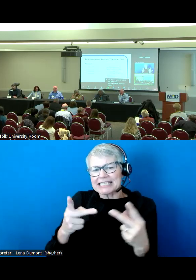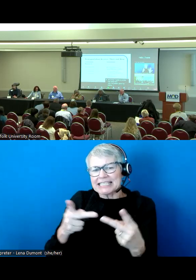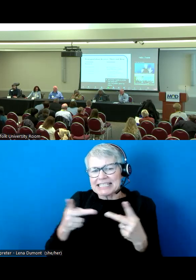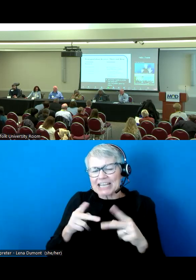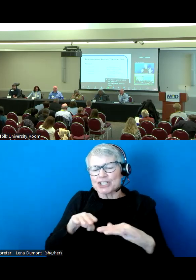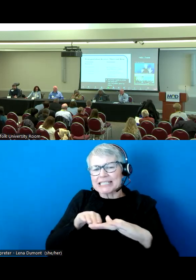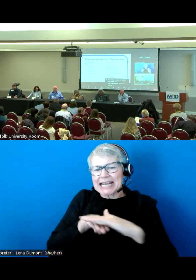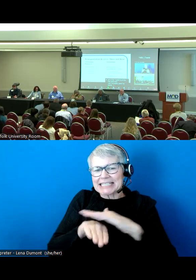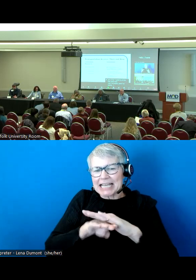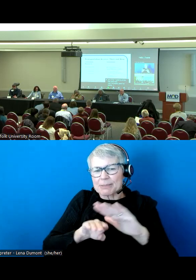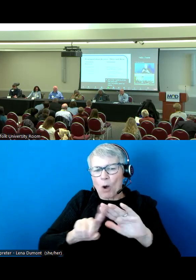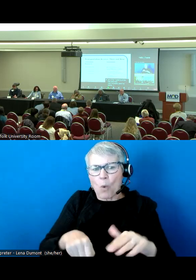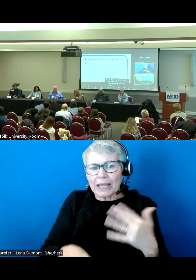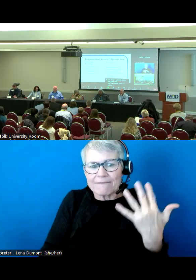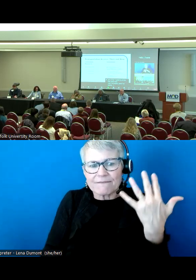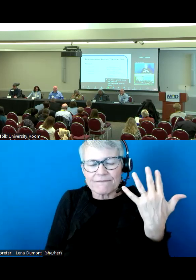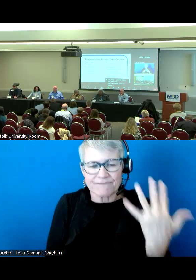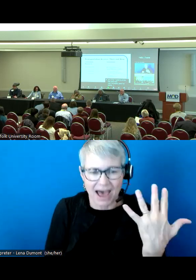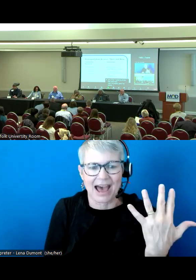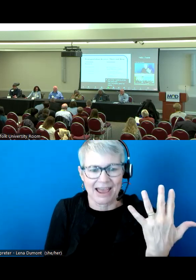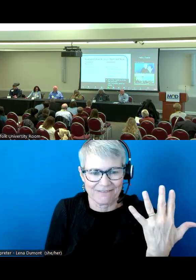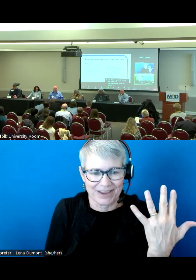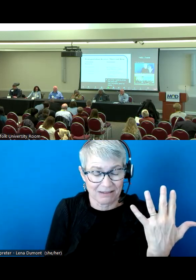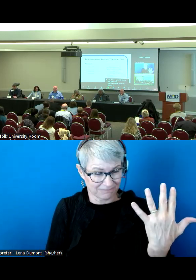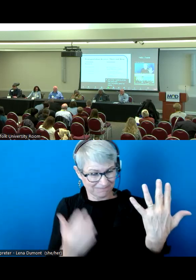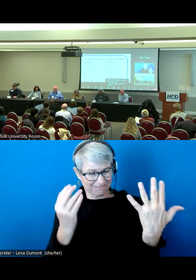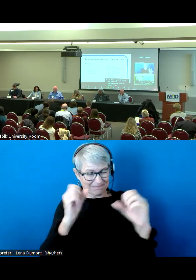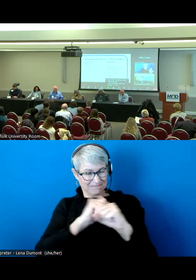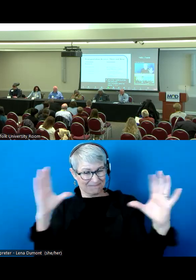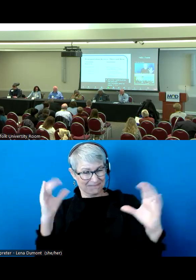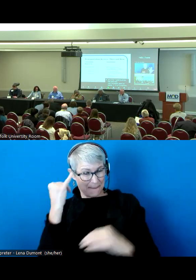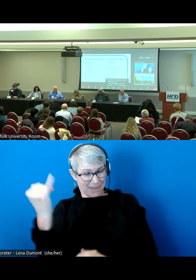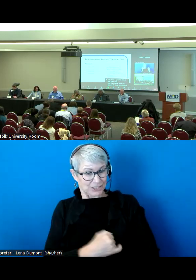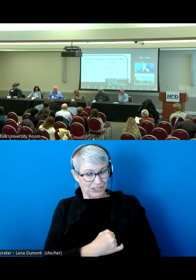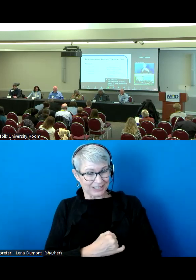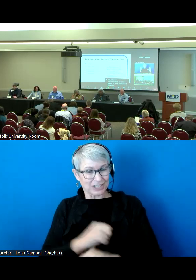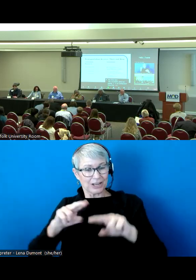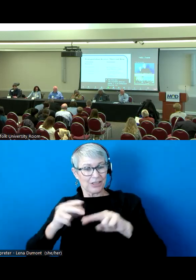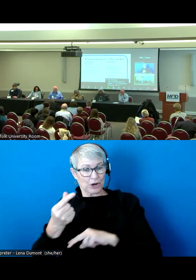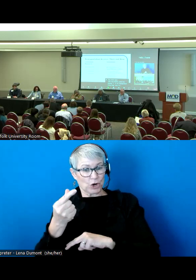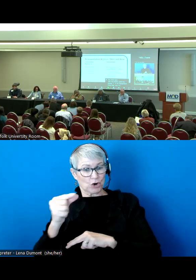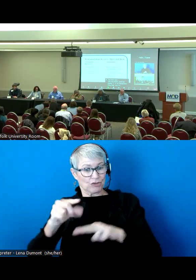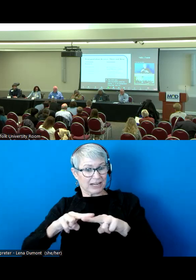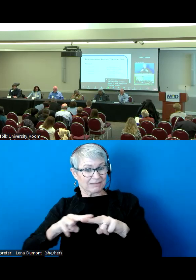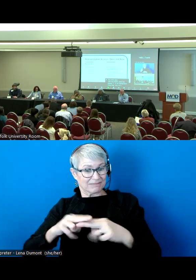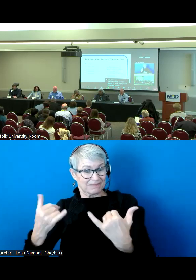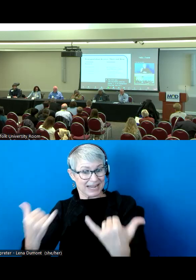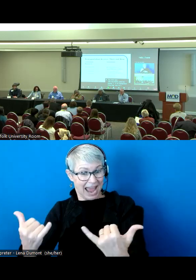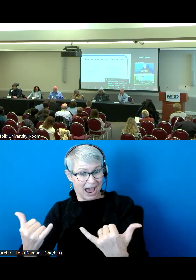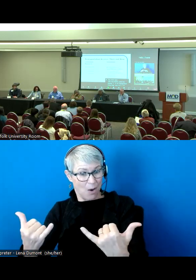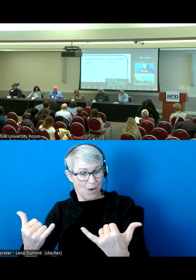It's an unimaginable thing these days, but 5. And I think that says it